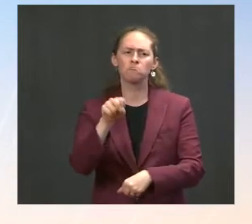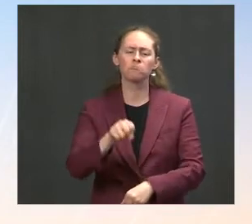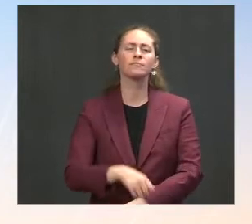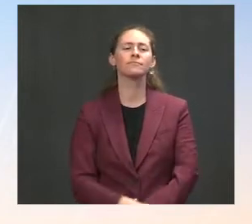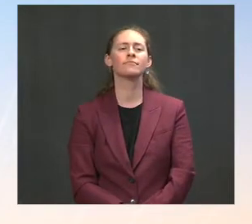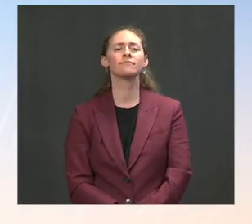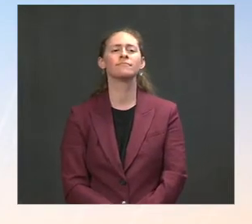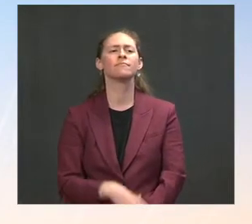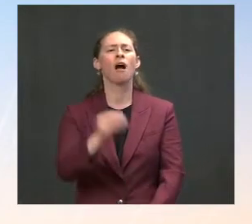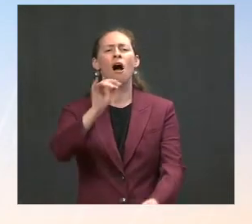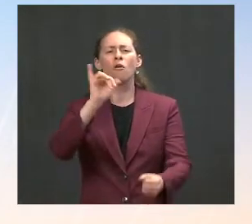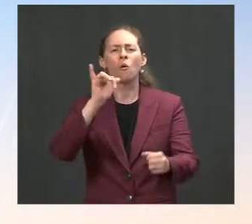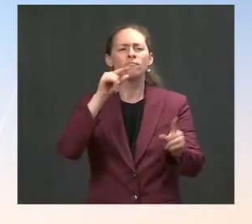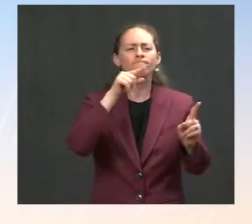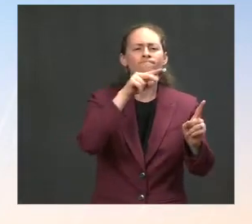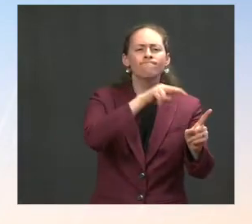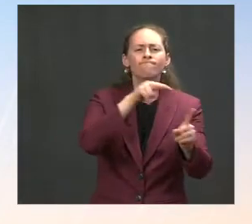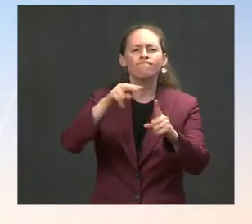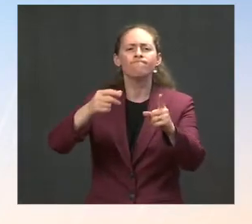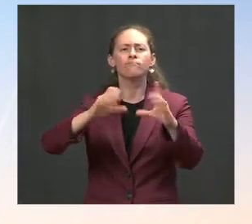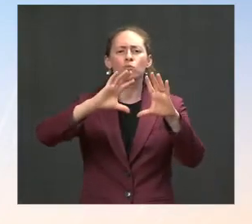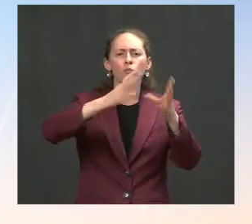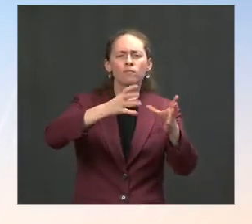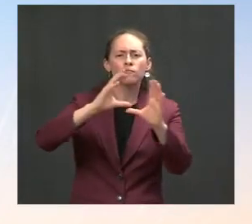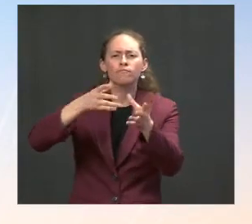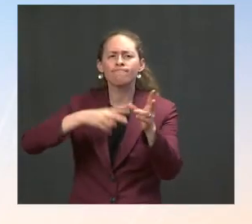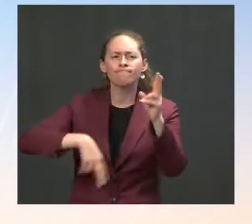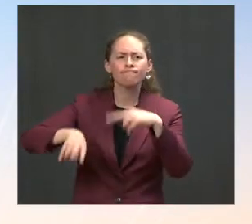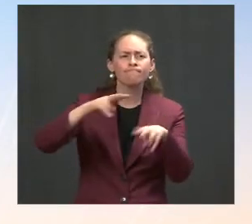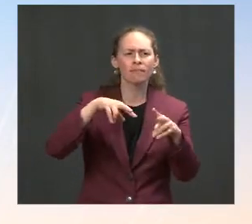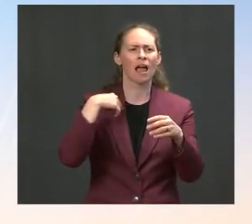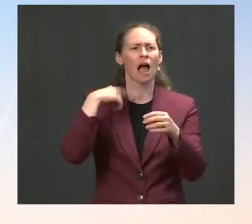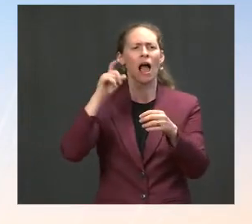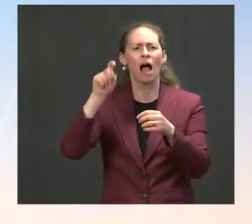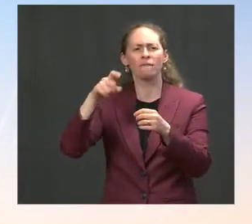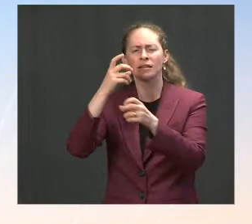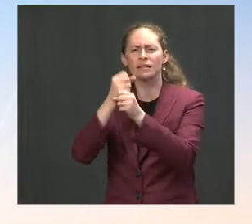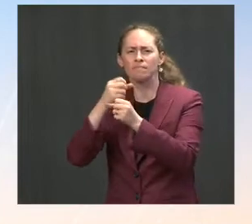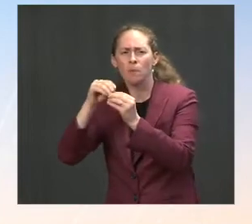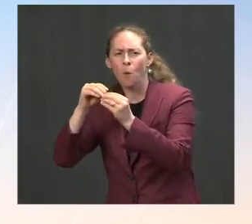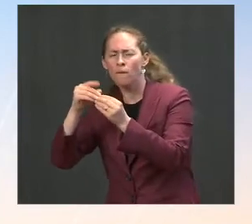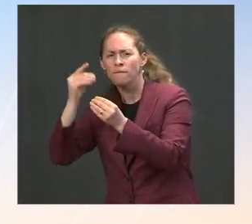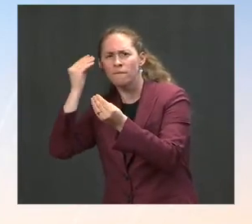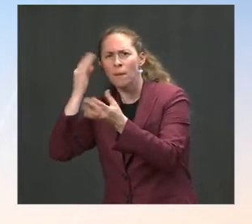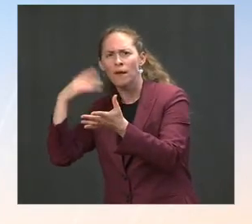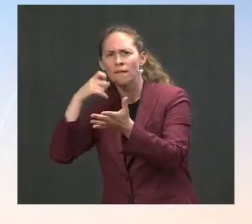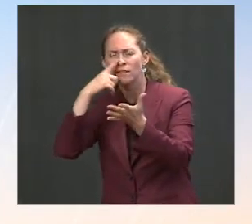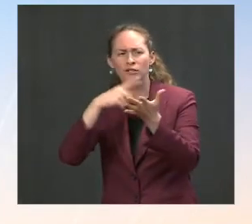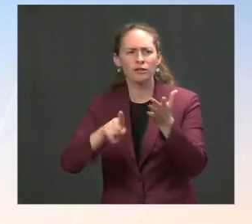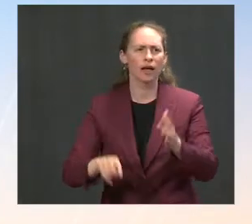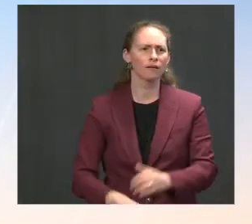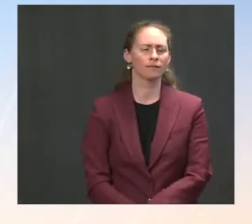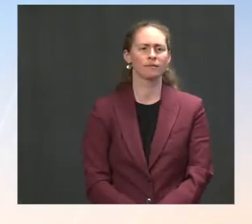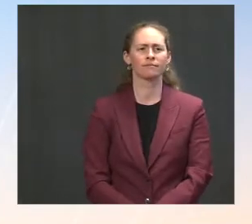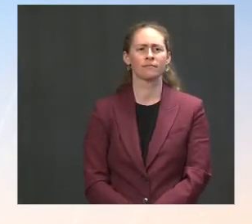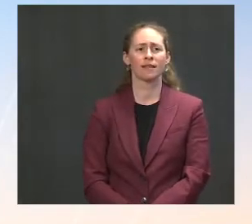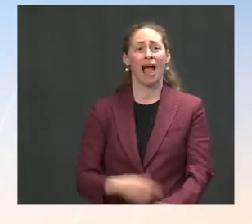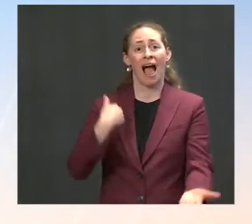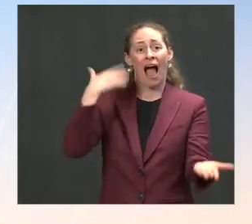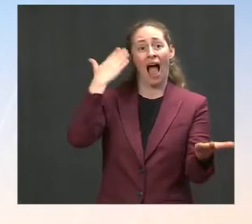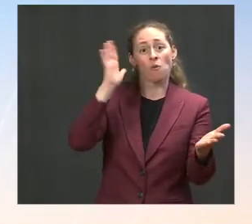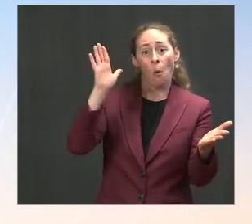and ensure that, so let me give you a little more information on this, which I think I don't know if hopefully it's of